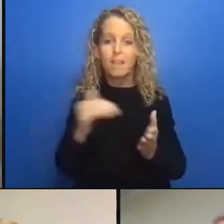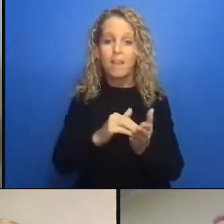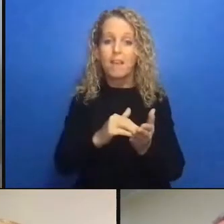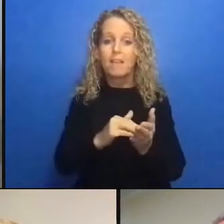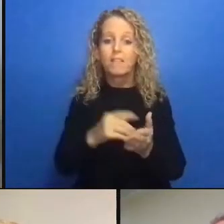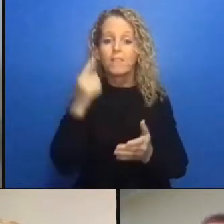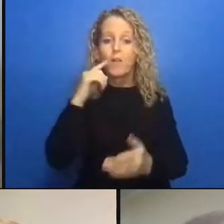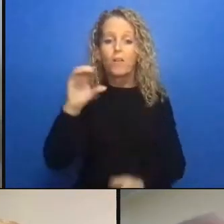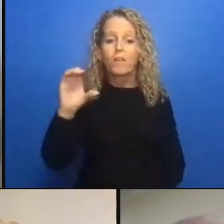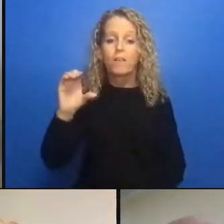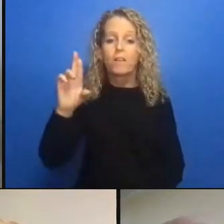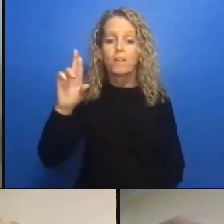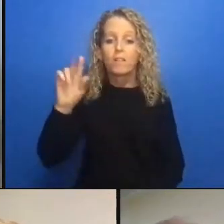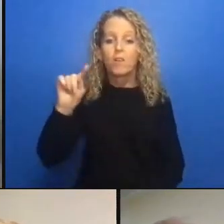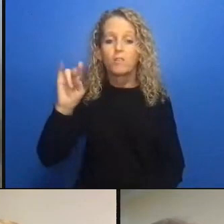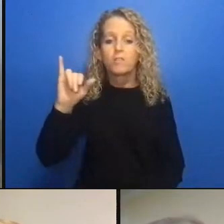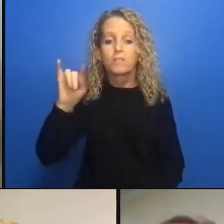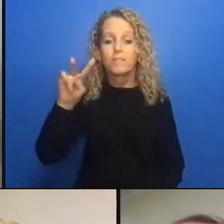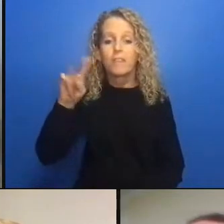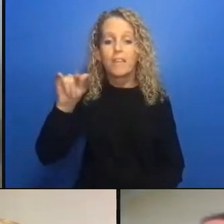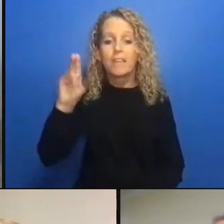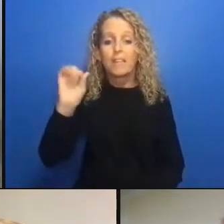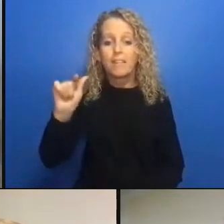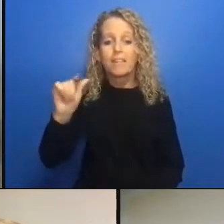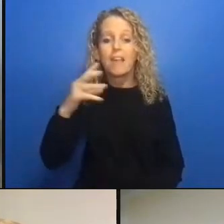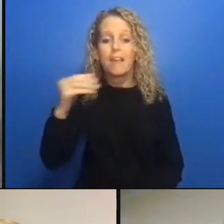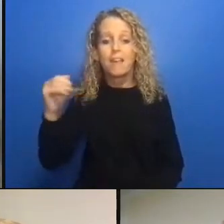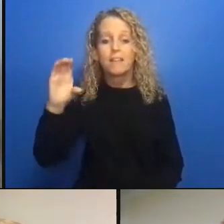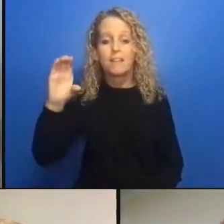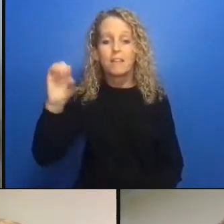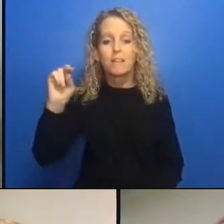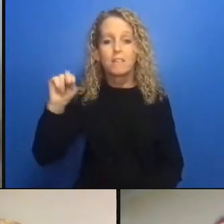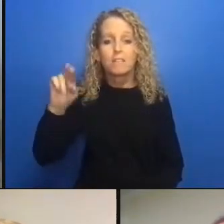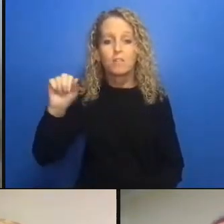and consuming. So thank you so much to everybody for logging in tonight.